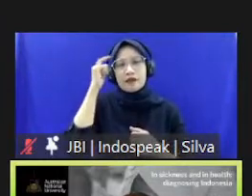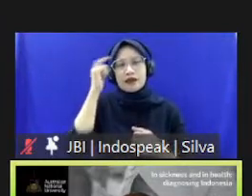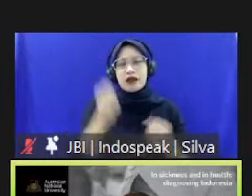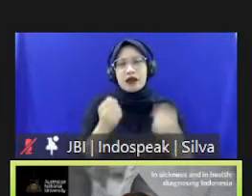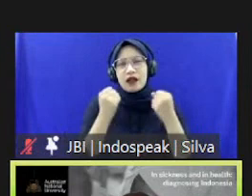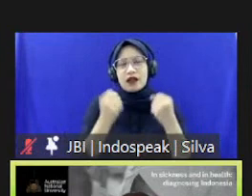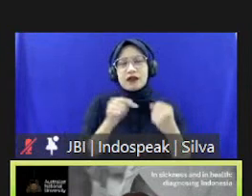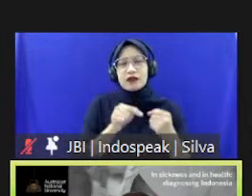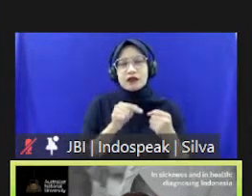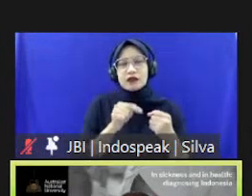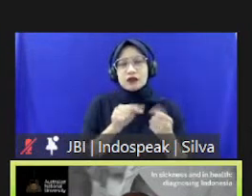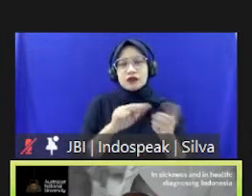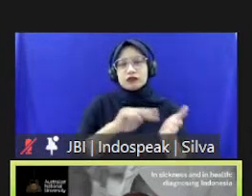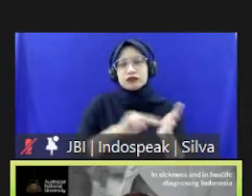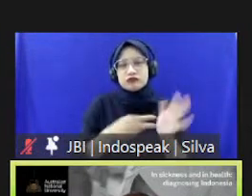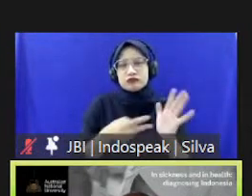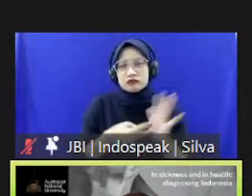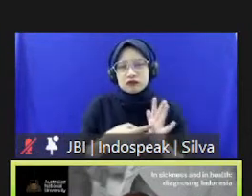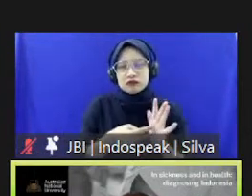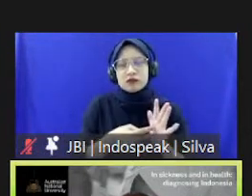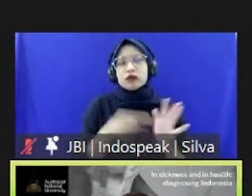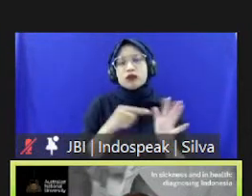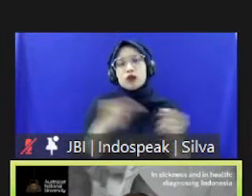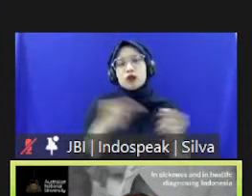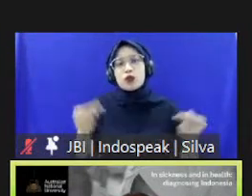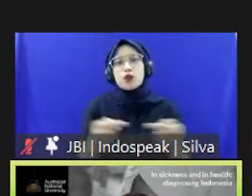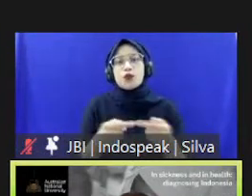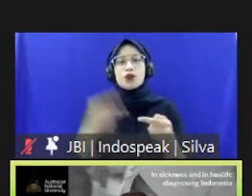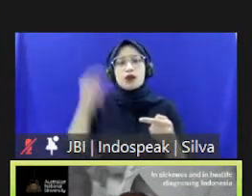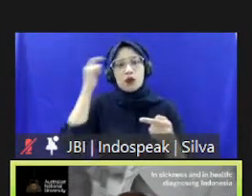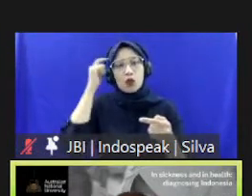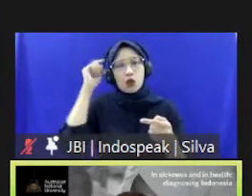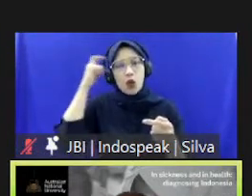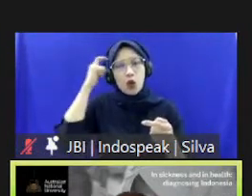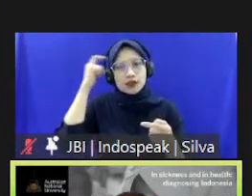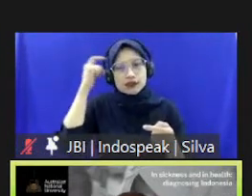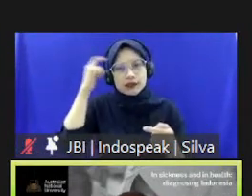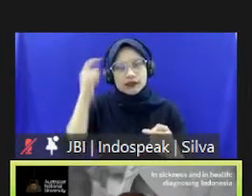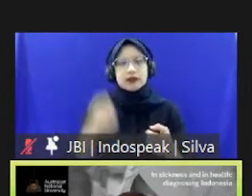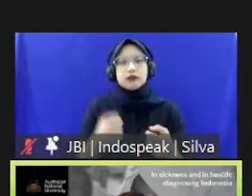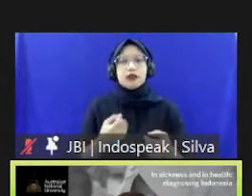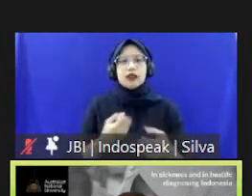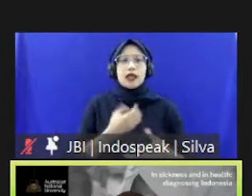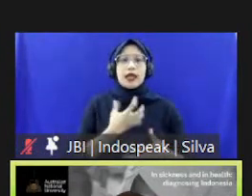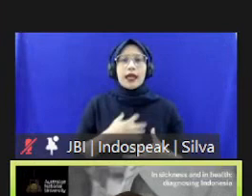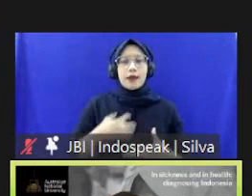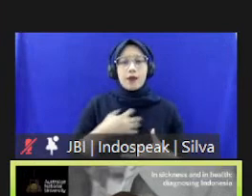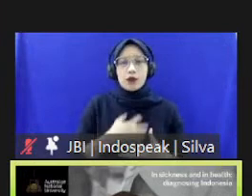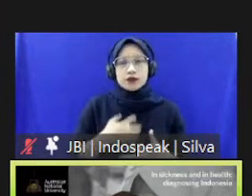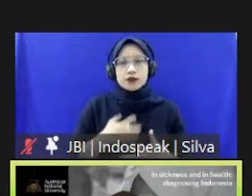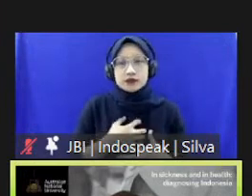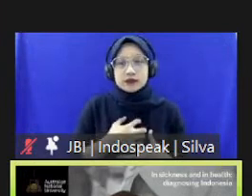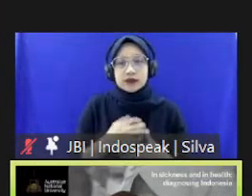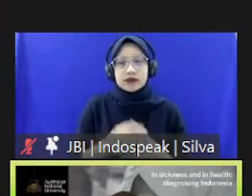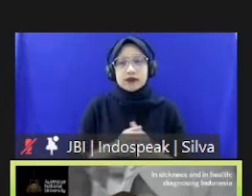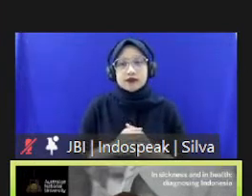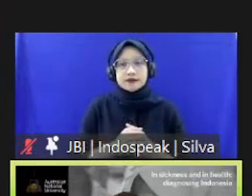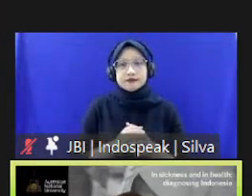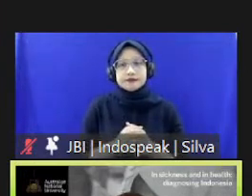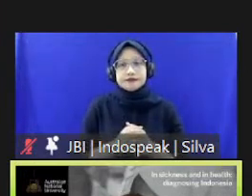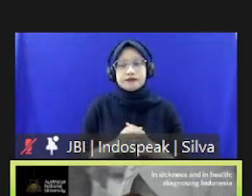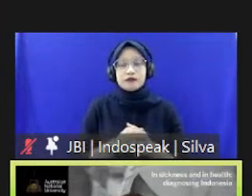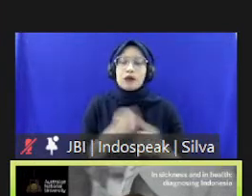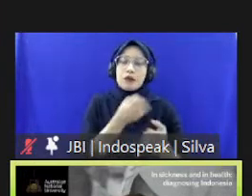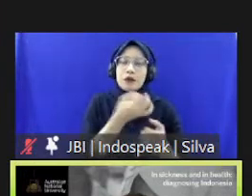It is the disorders in cognition, emotion, and behavior to a significant degree that renders someone unable to attain their potential,